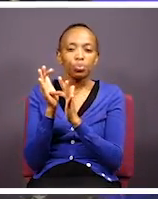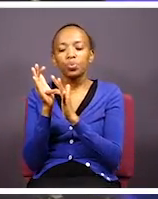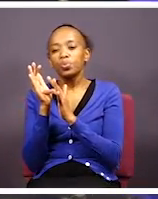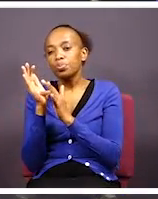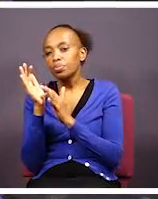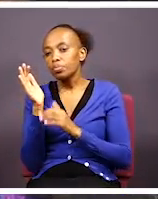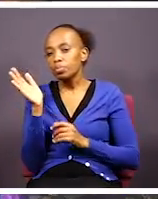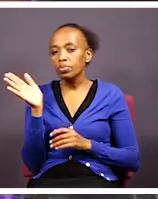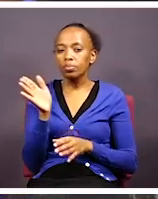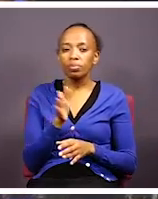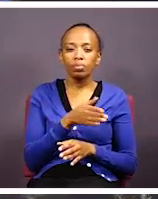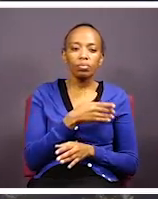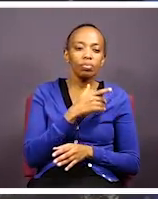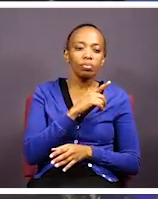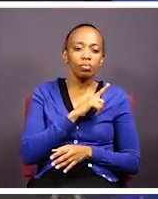oh